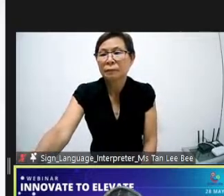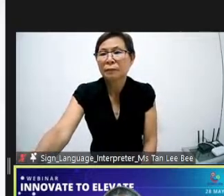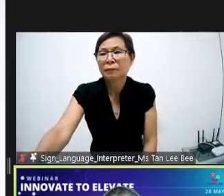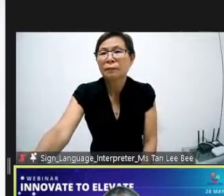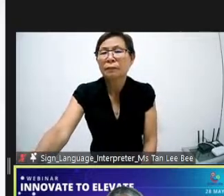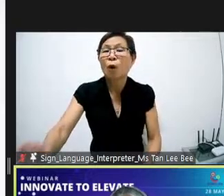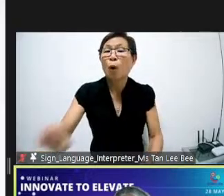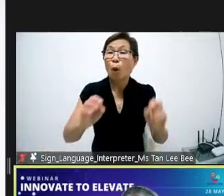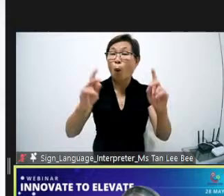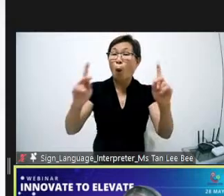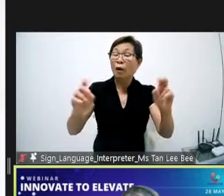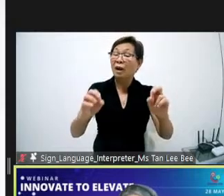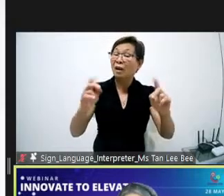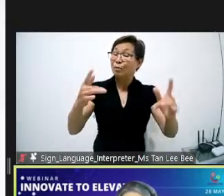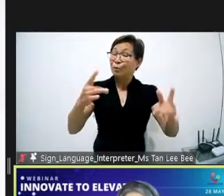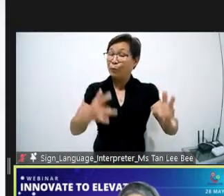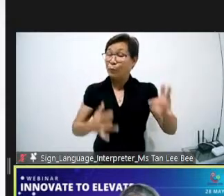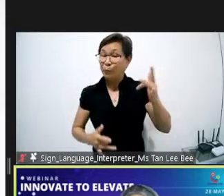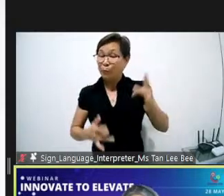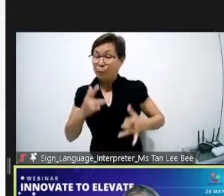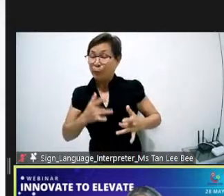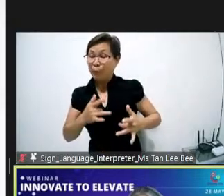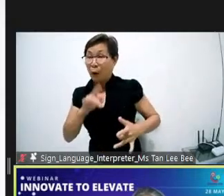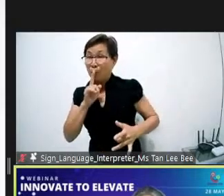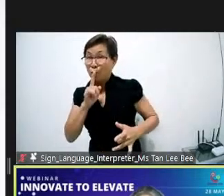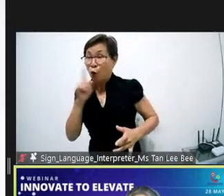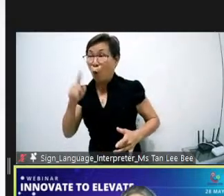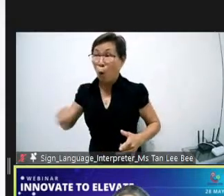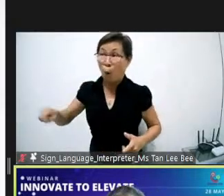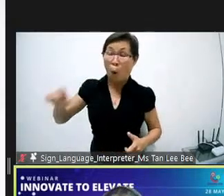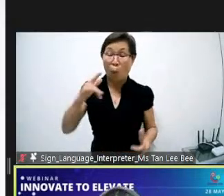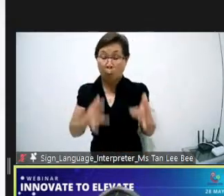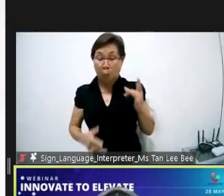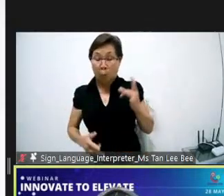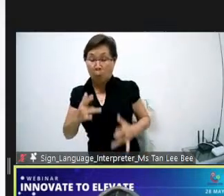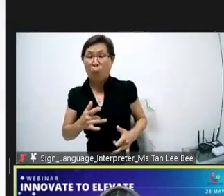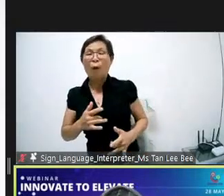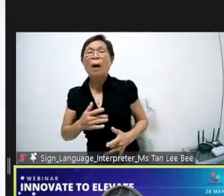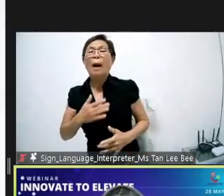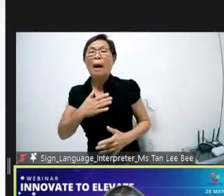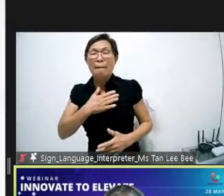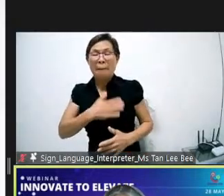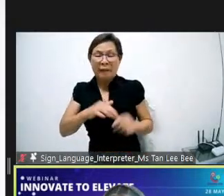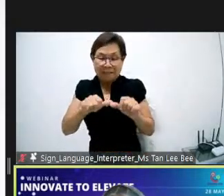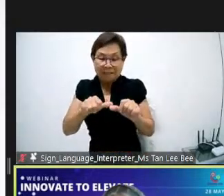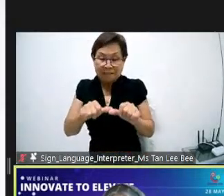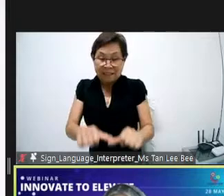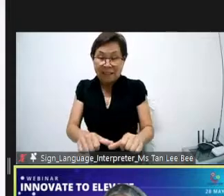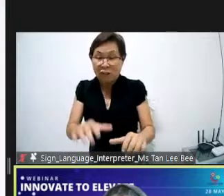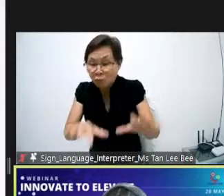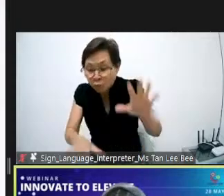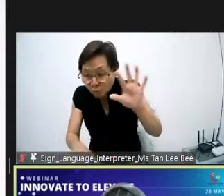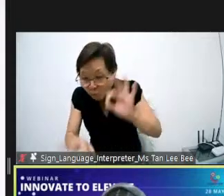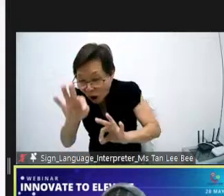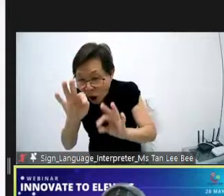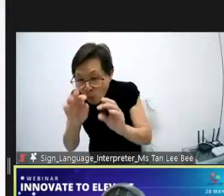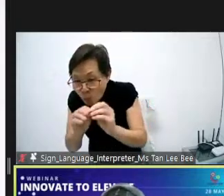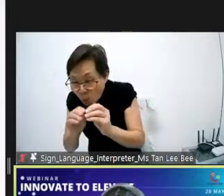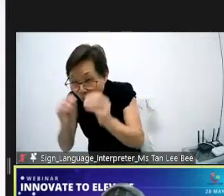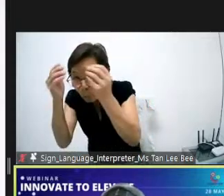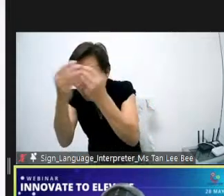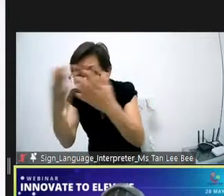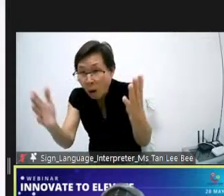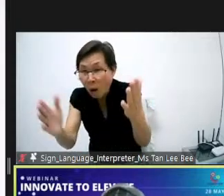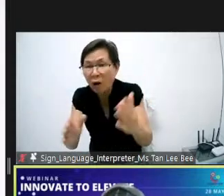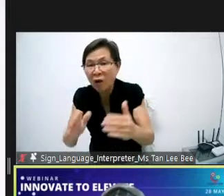Okay, that is really exciting. I'm sure all of you are thrilled. So please stay tuned to find out more information on the